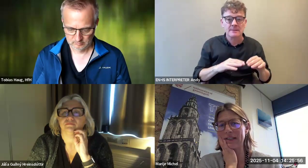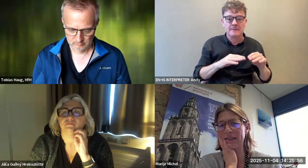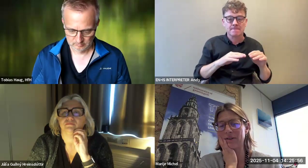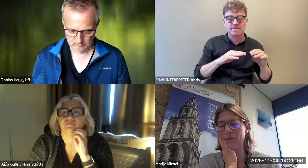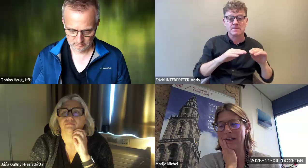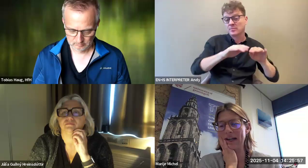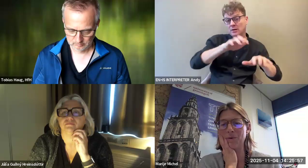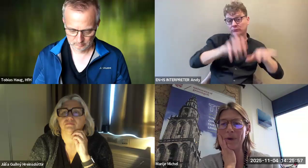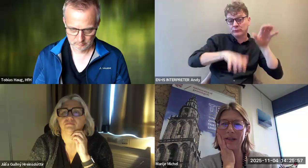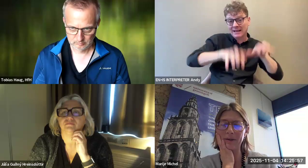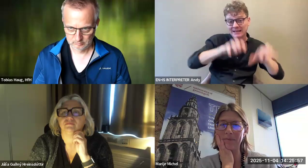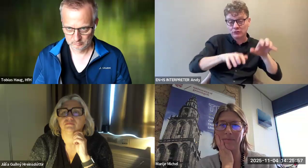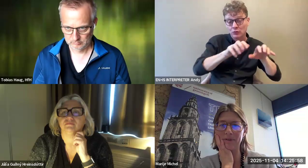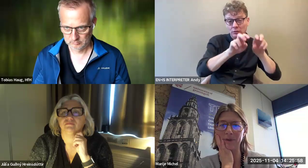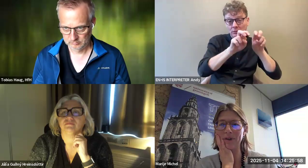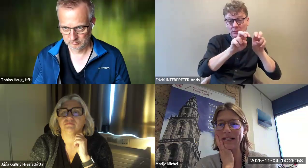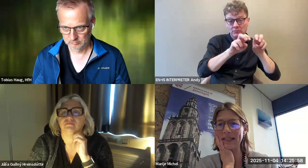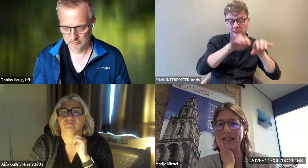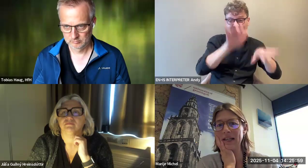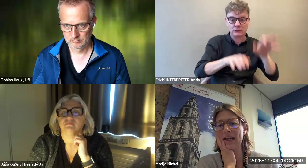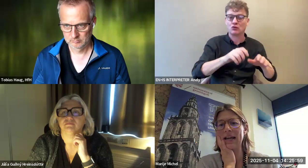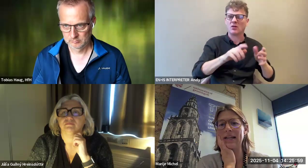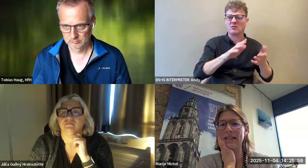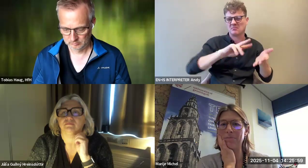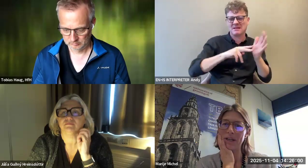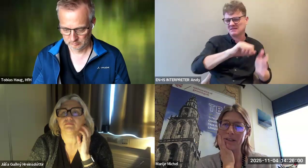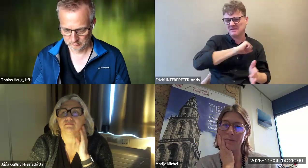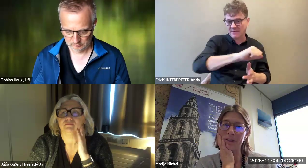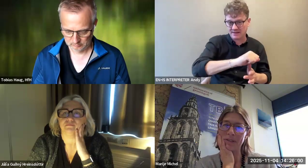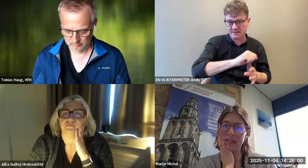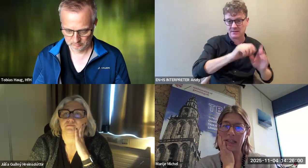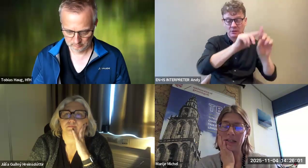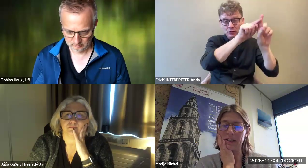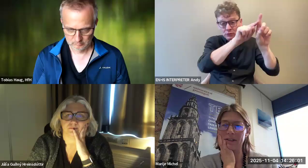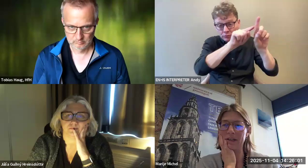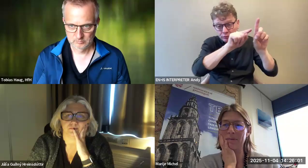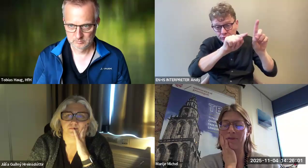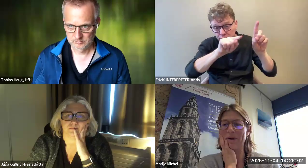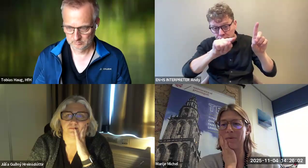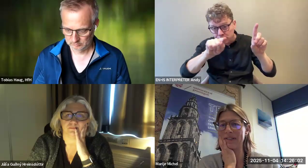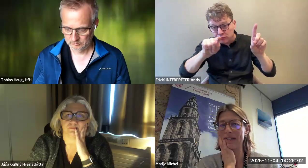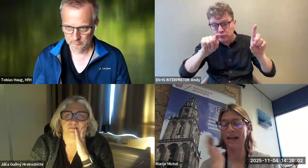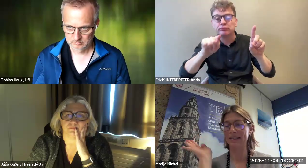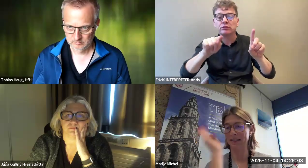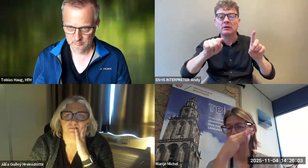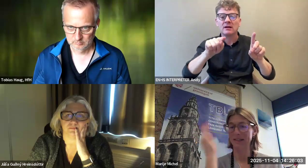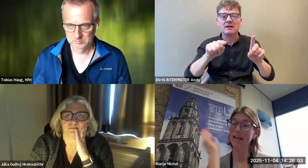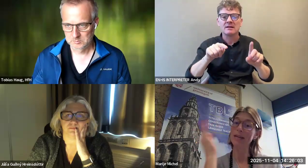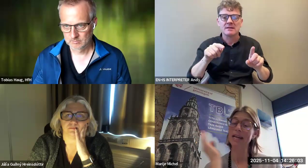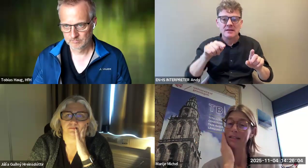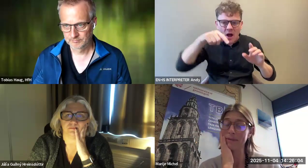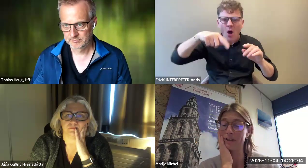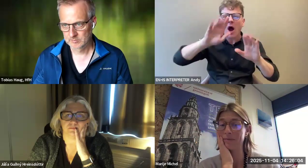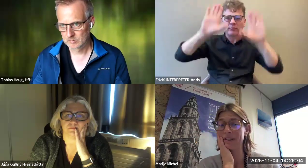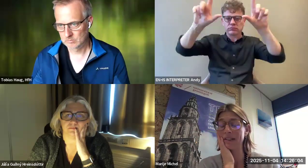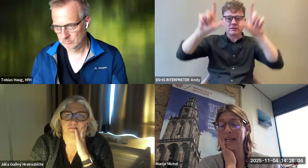logging data, so how quick people were writing. And at the bottom, you see the number of backward saccades. That's an